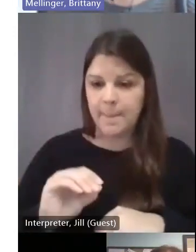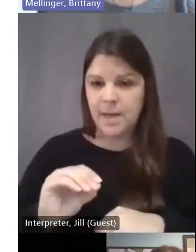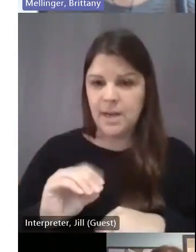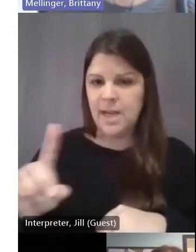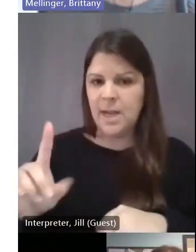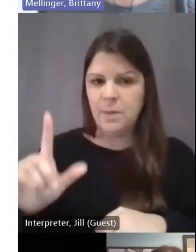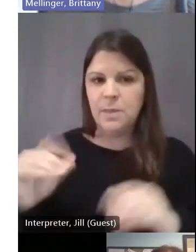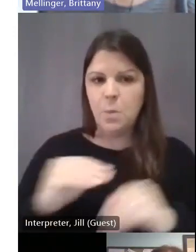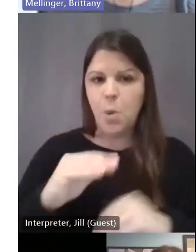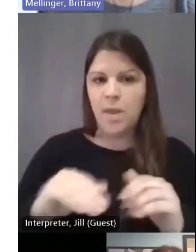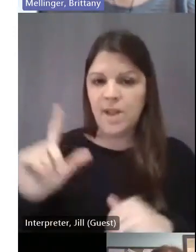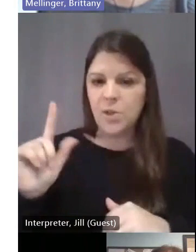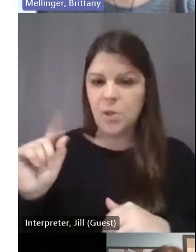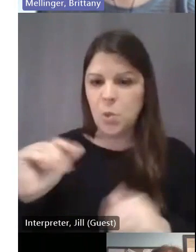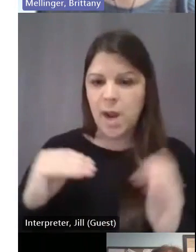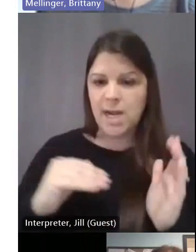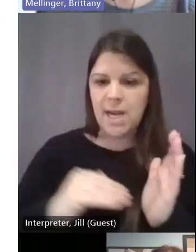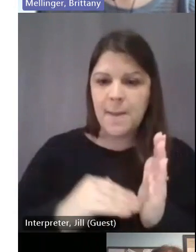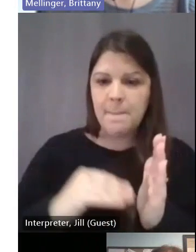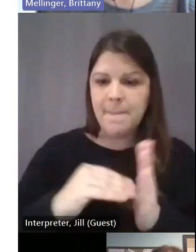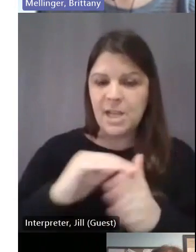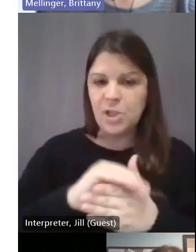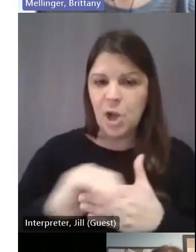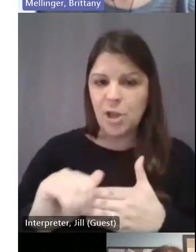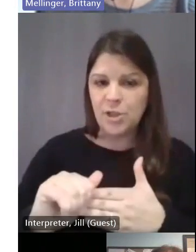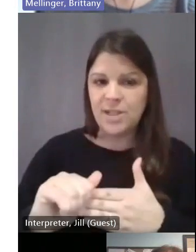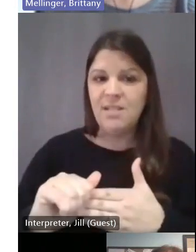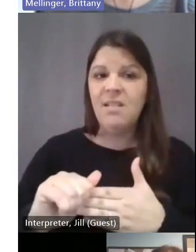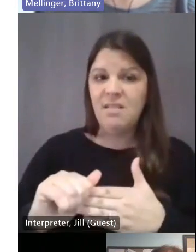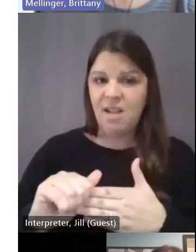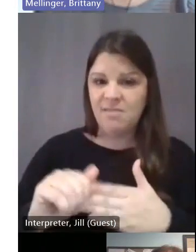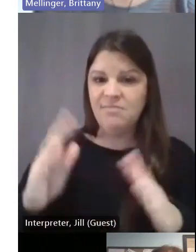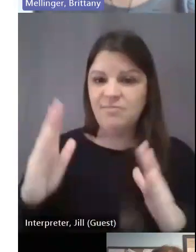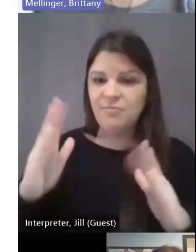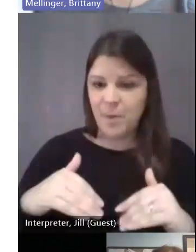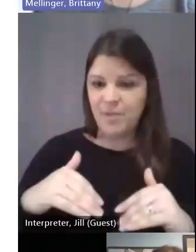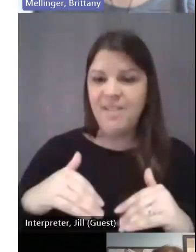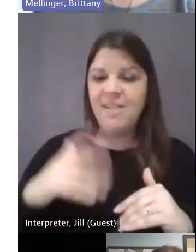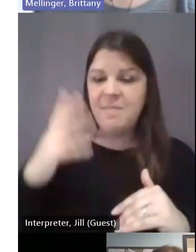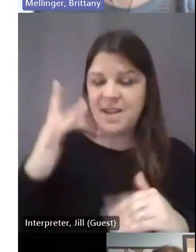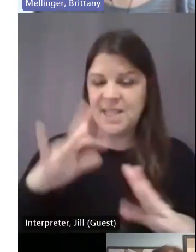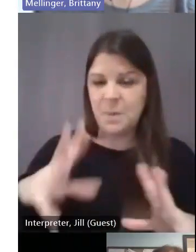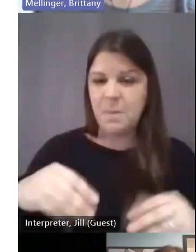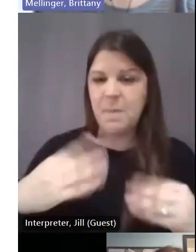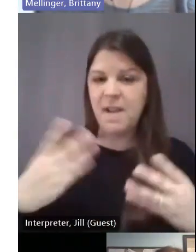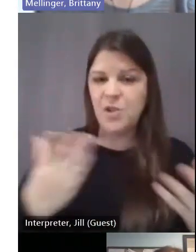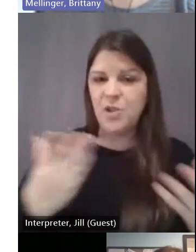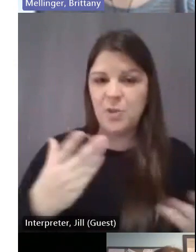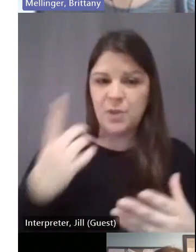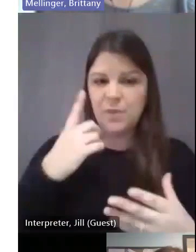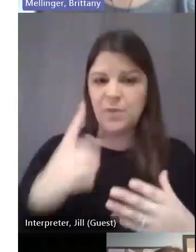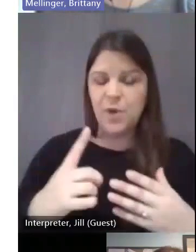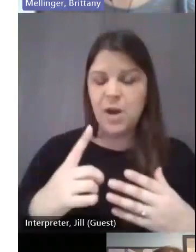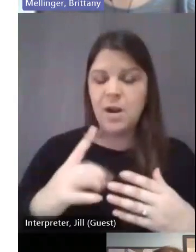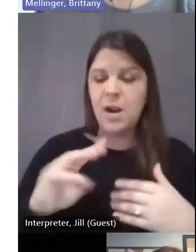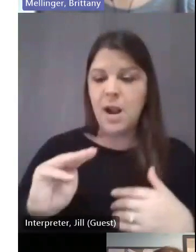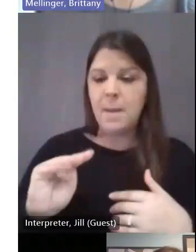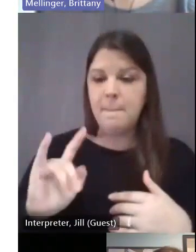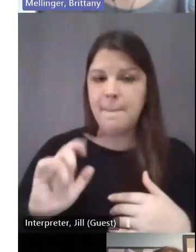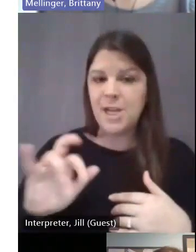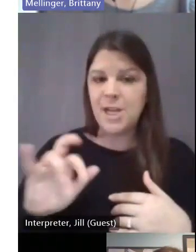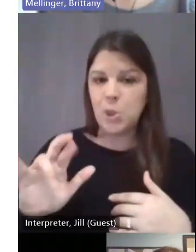$20 million based on the way they were providing lending services, avoiding providing services to minority, majority